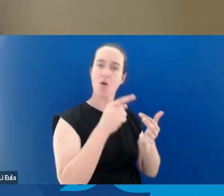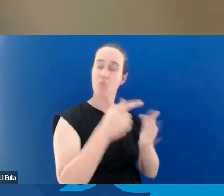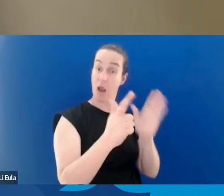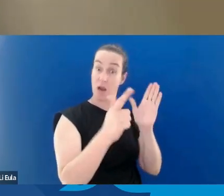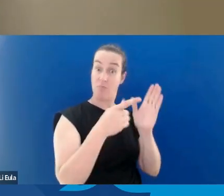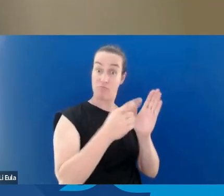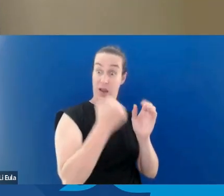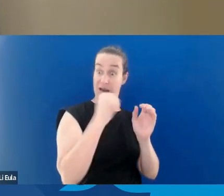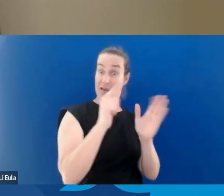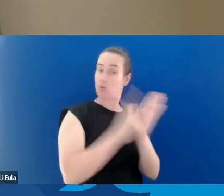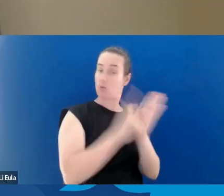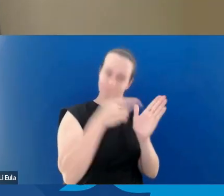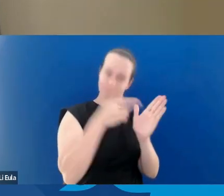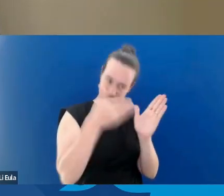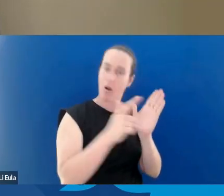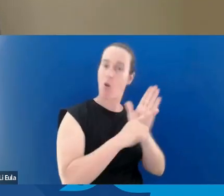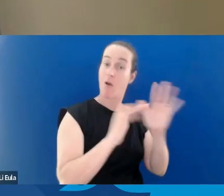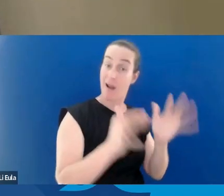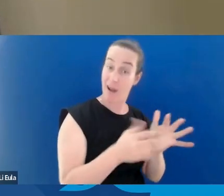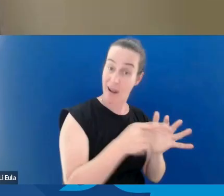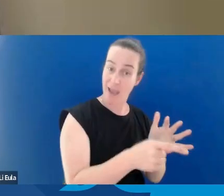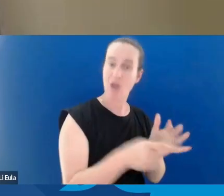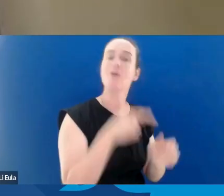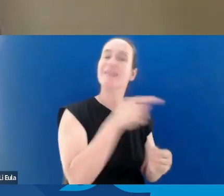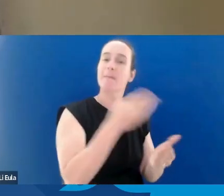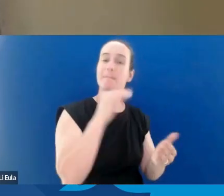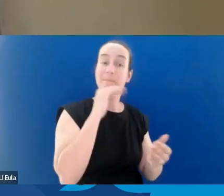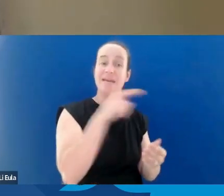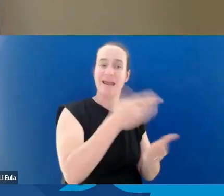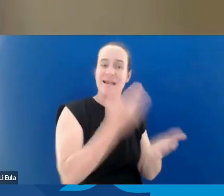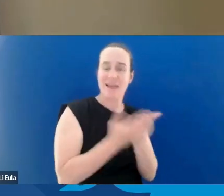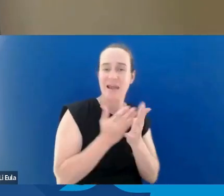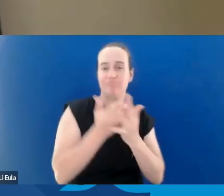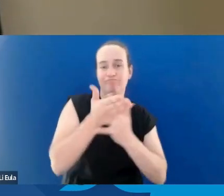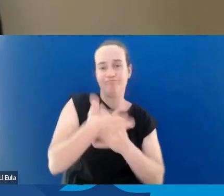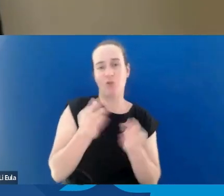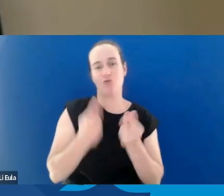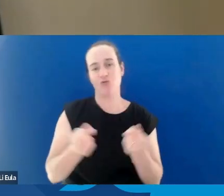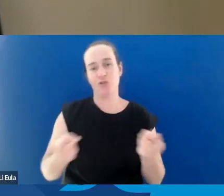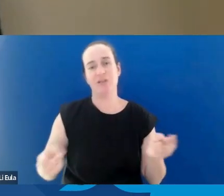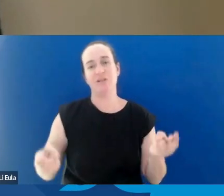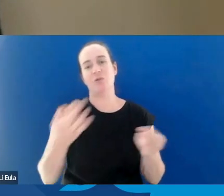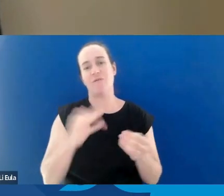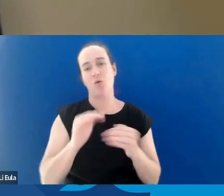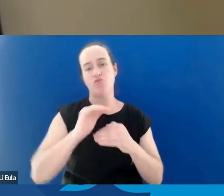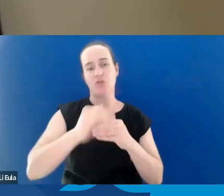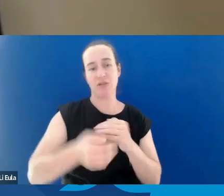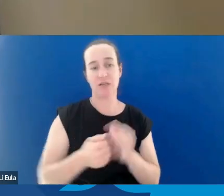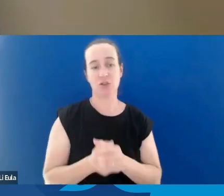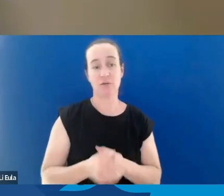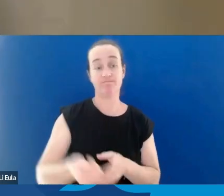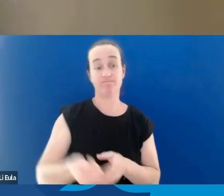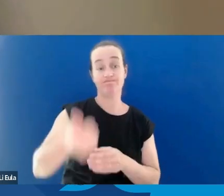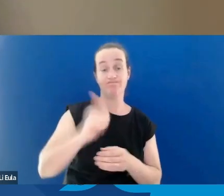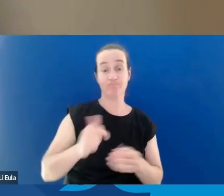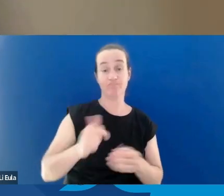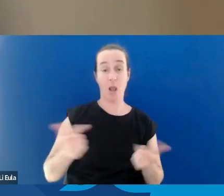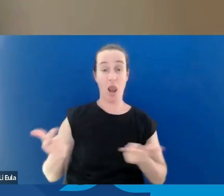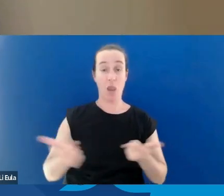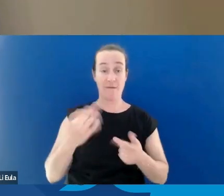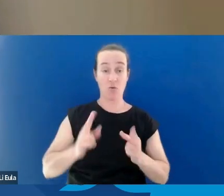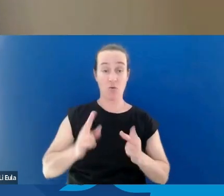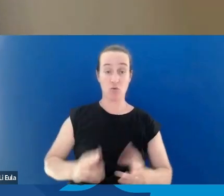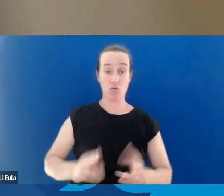to access services and resources for that legal protection. For Lawyers for Human Rights, their focus was what is